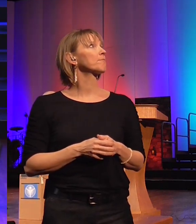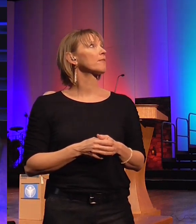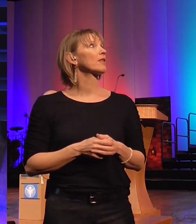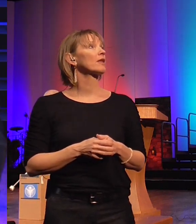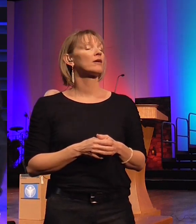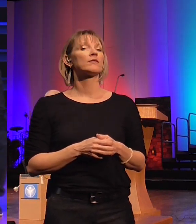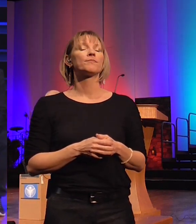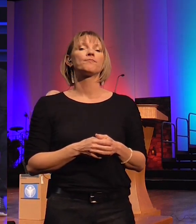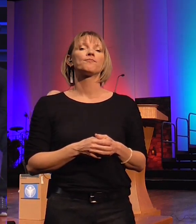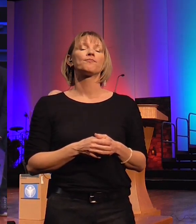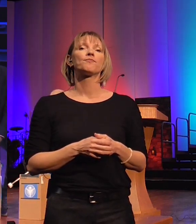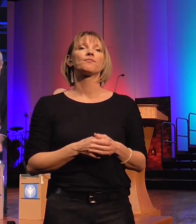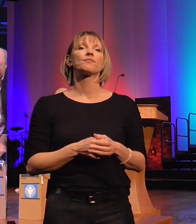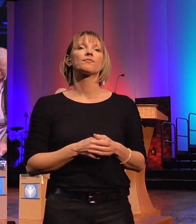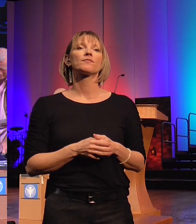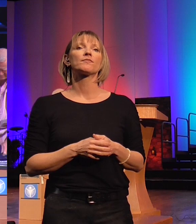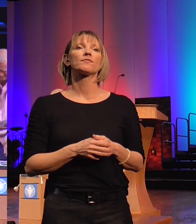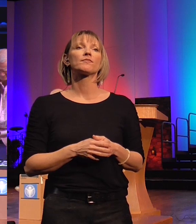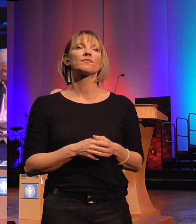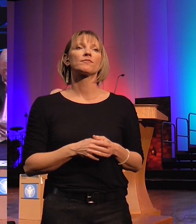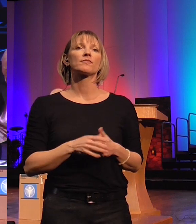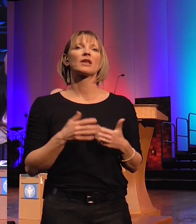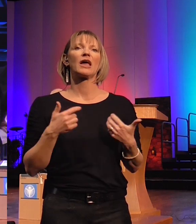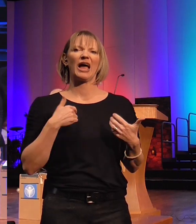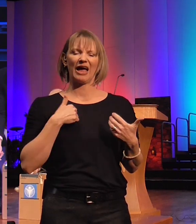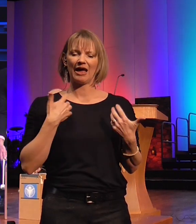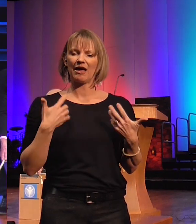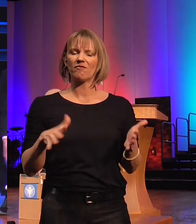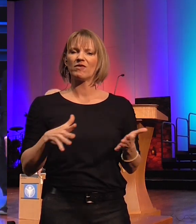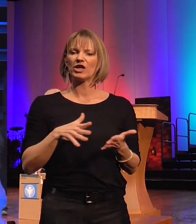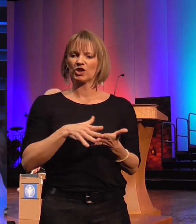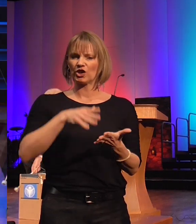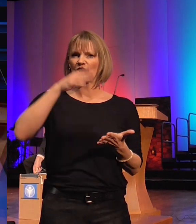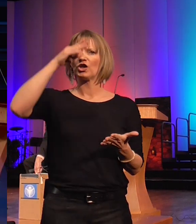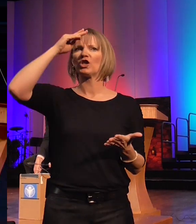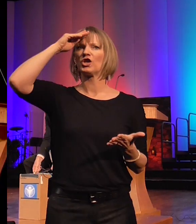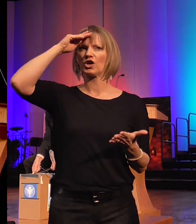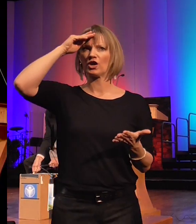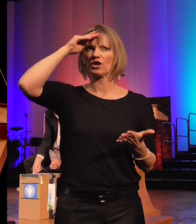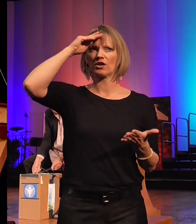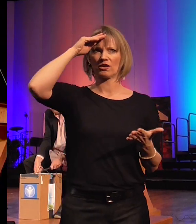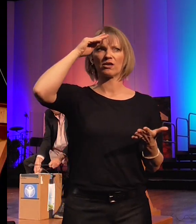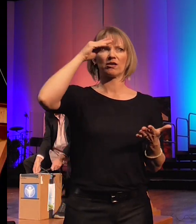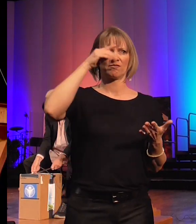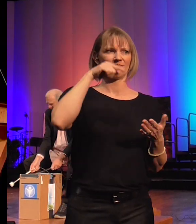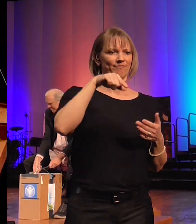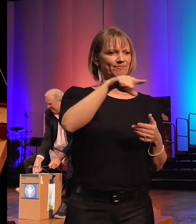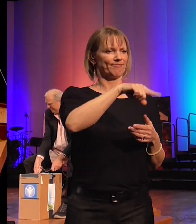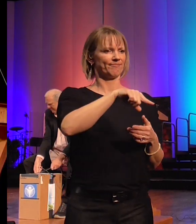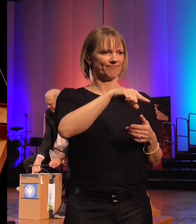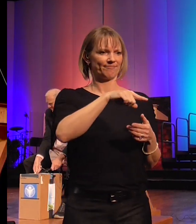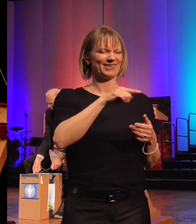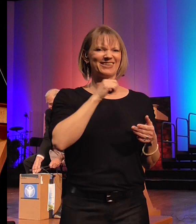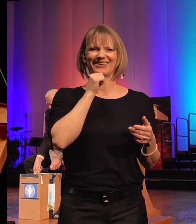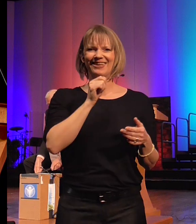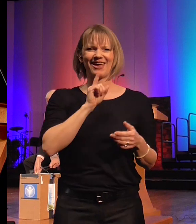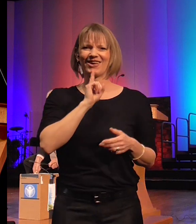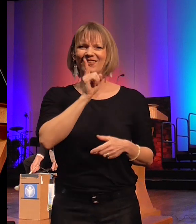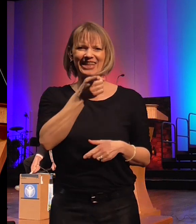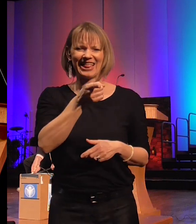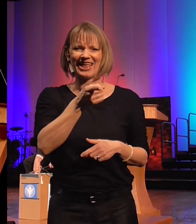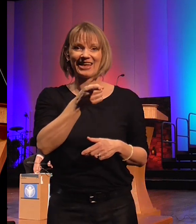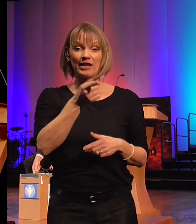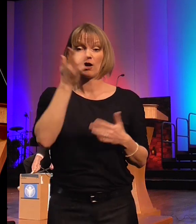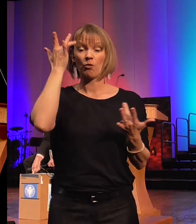I've learned what seems to be is not reality. 'Cause